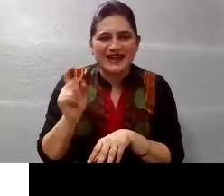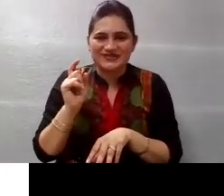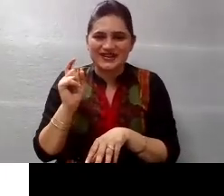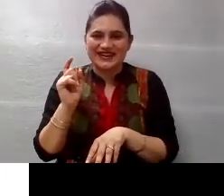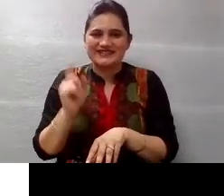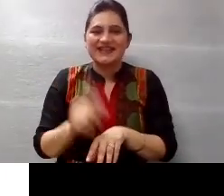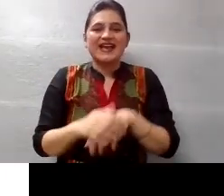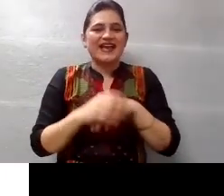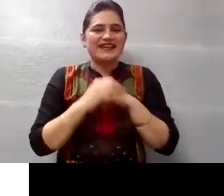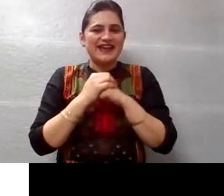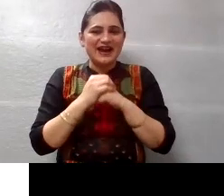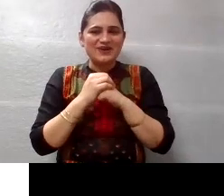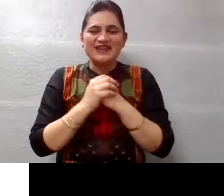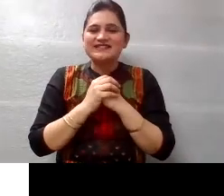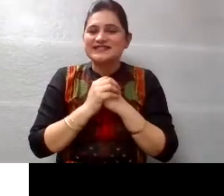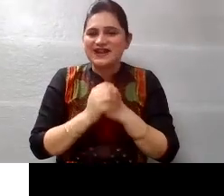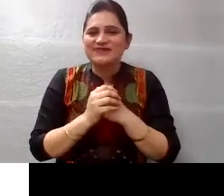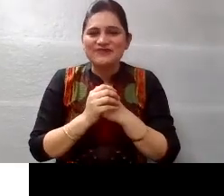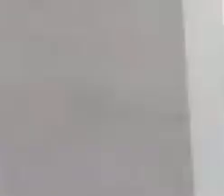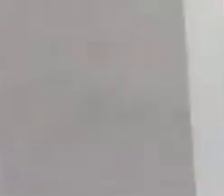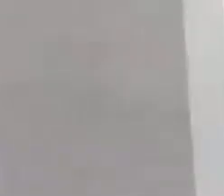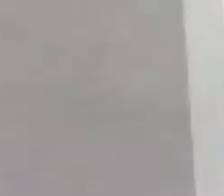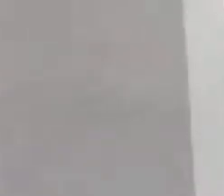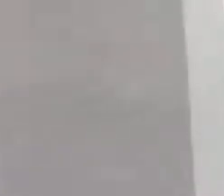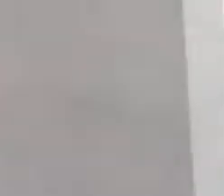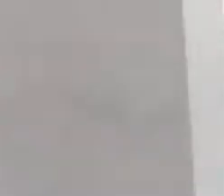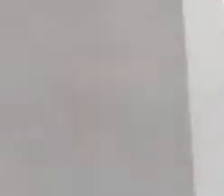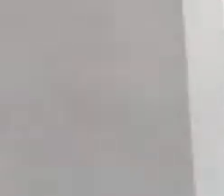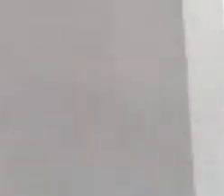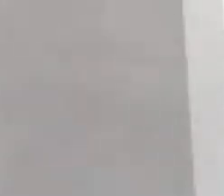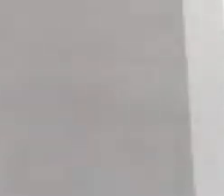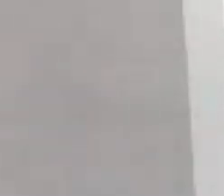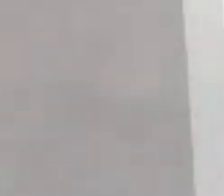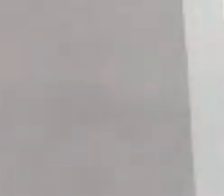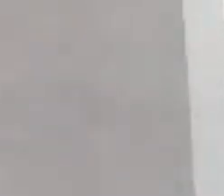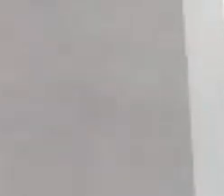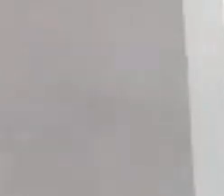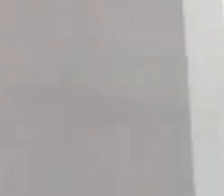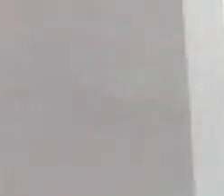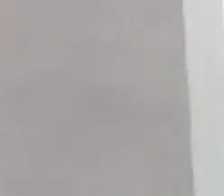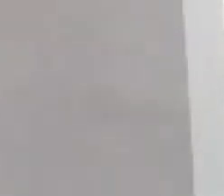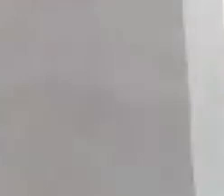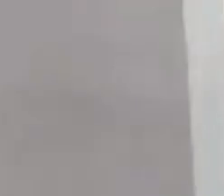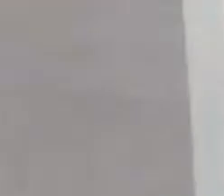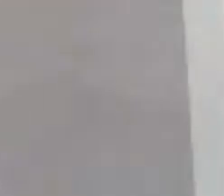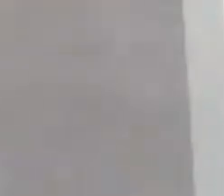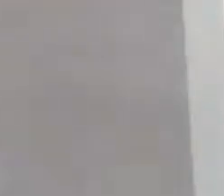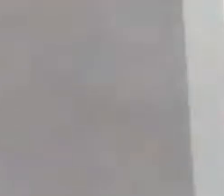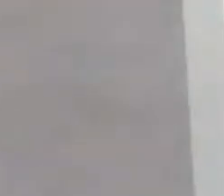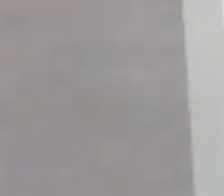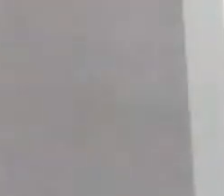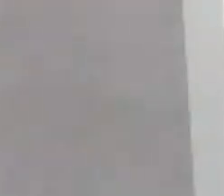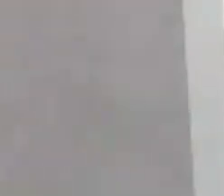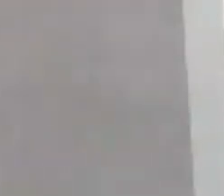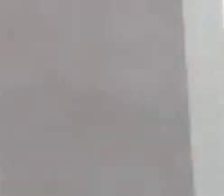one hundred. And now it's time for the home play activities. To see what